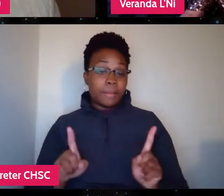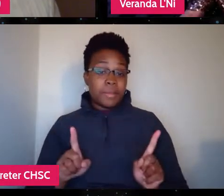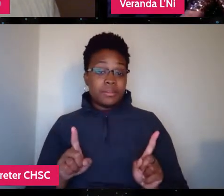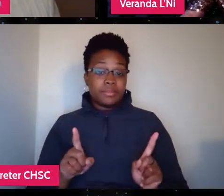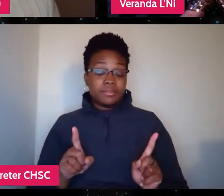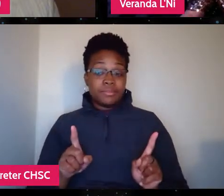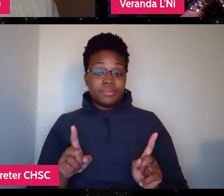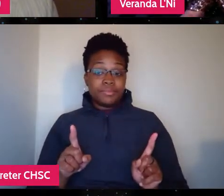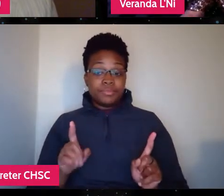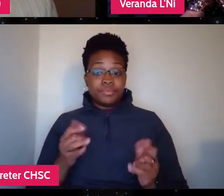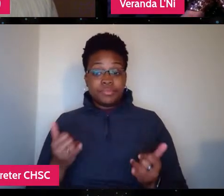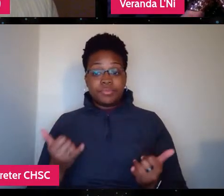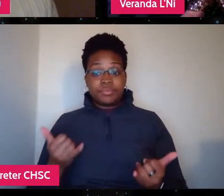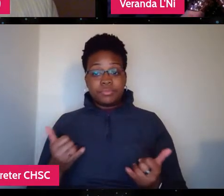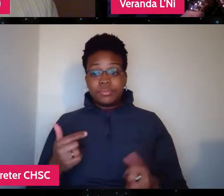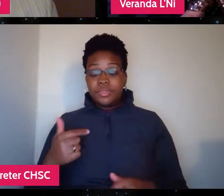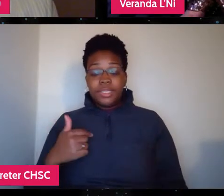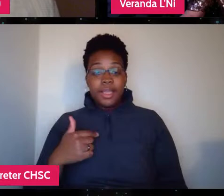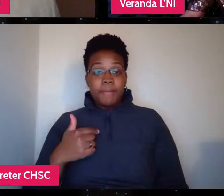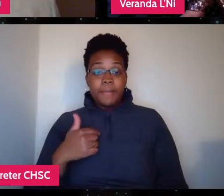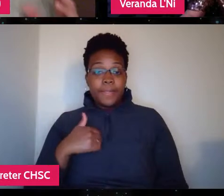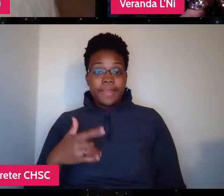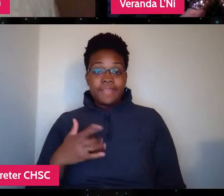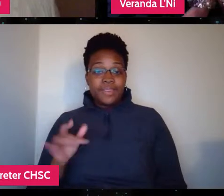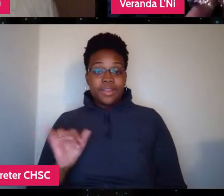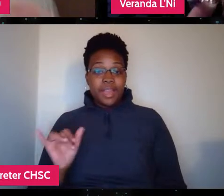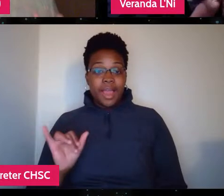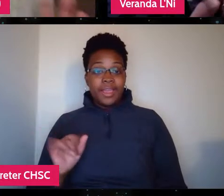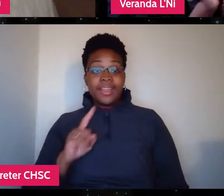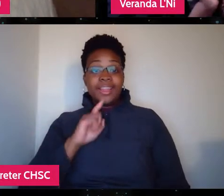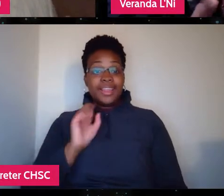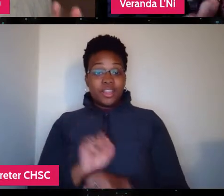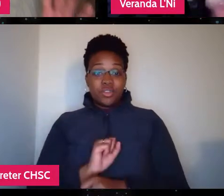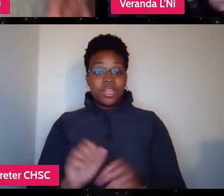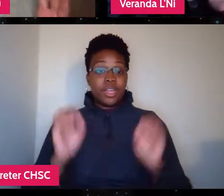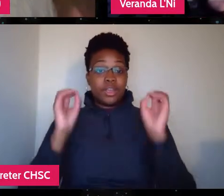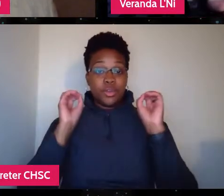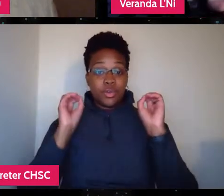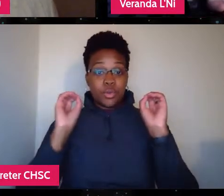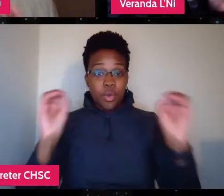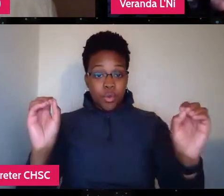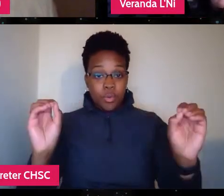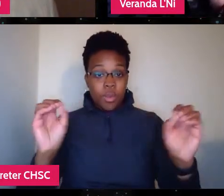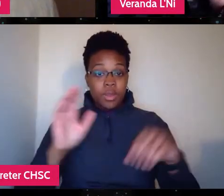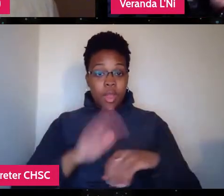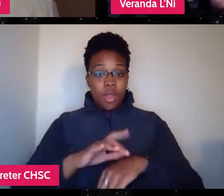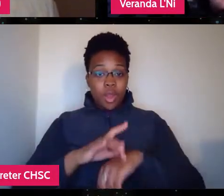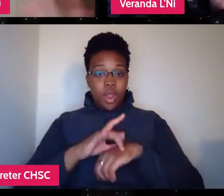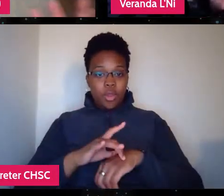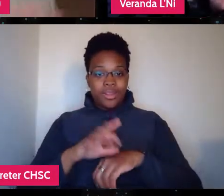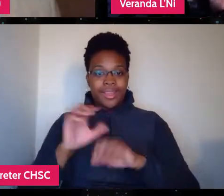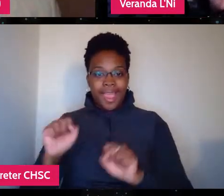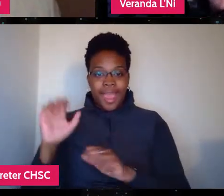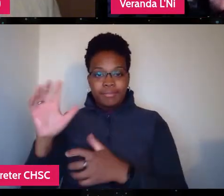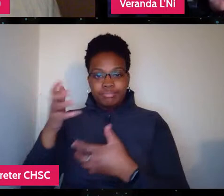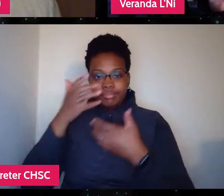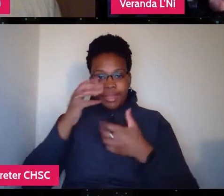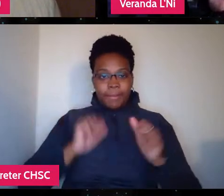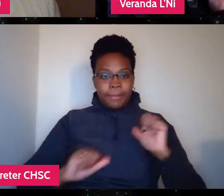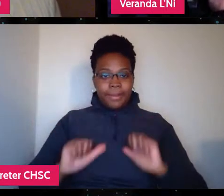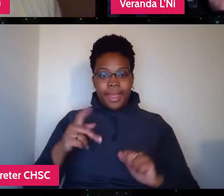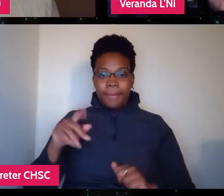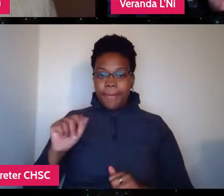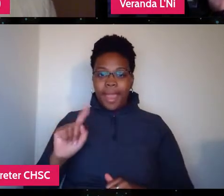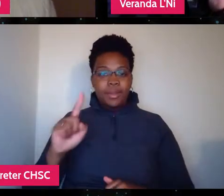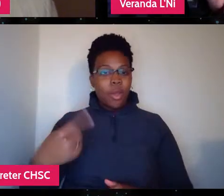this point, I just feel like there is literally no one on earth that could have played Pat other than Udo, you